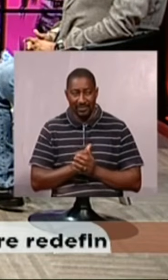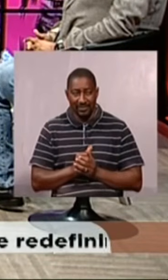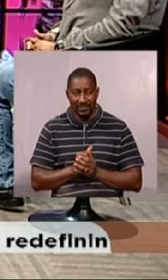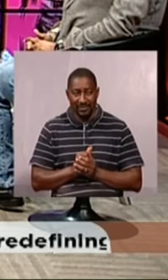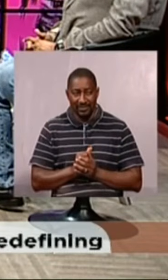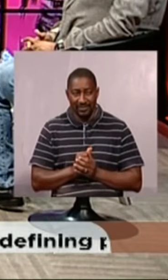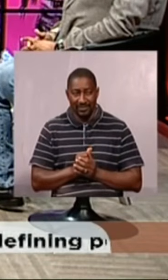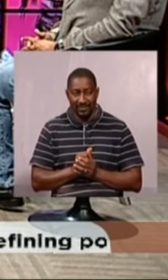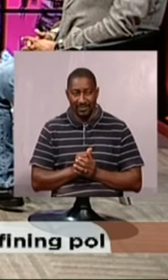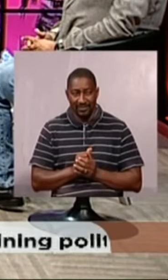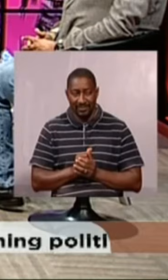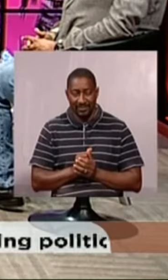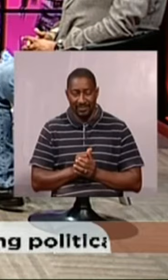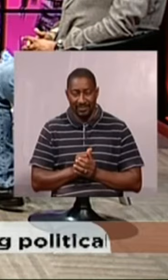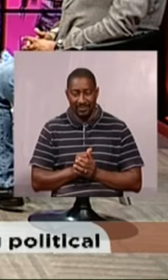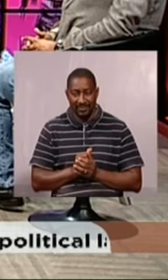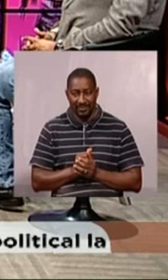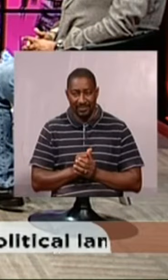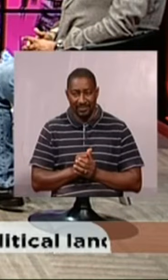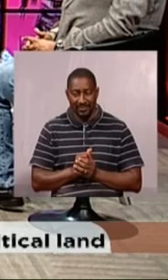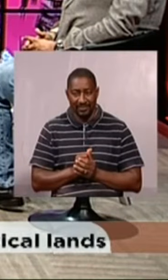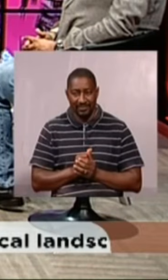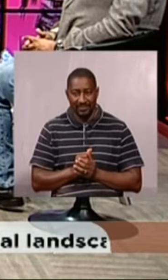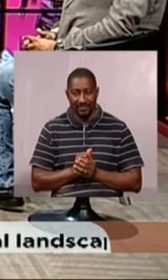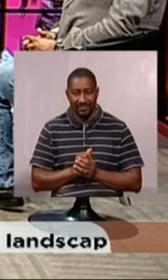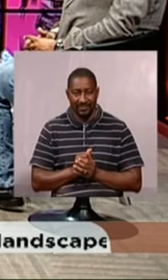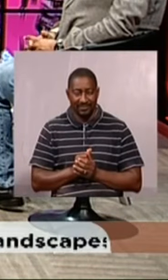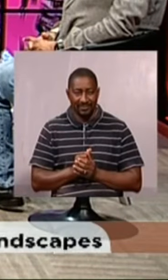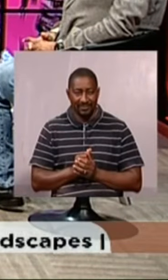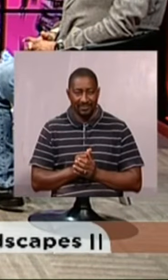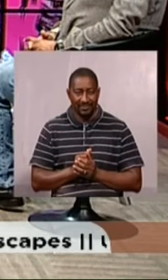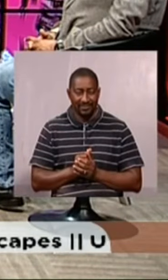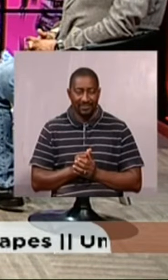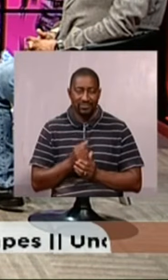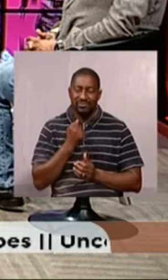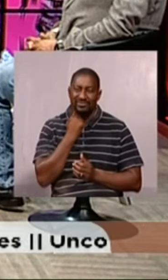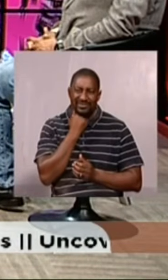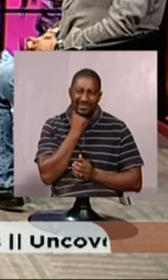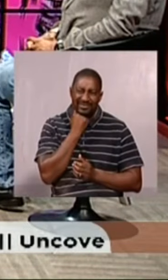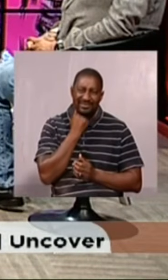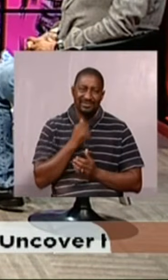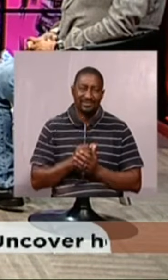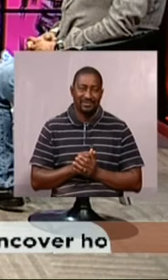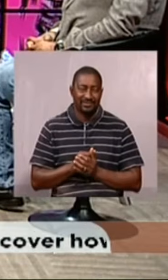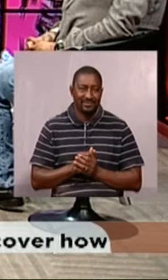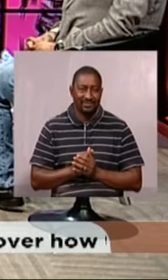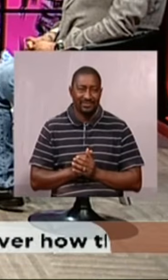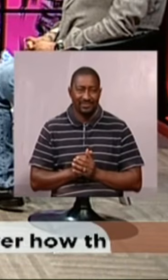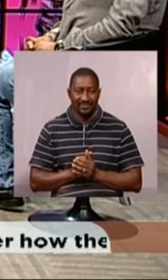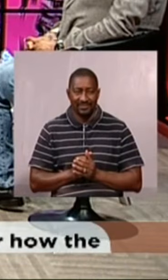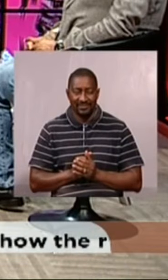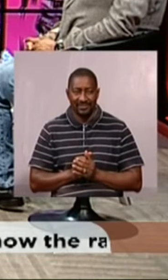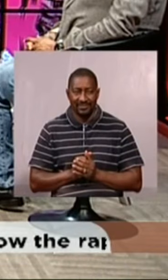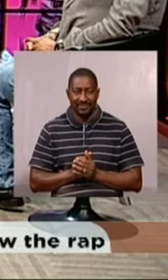again, to create the necessary platforms to really, engage and allow those guys to engage. Because I think, as the other gentleman